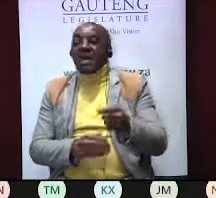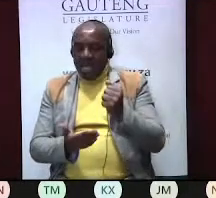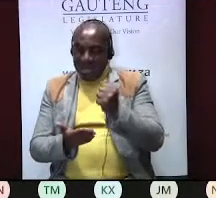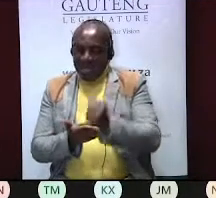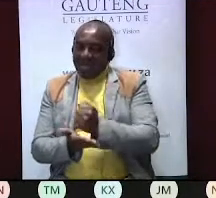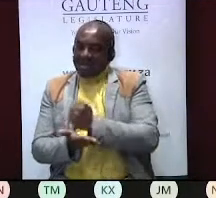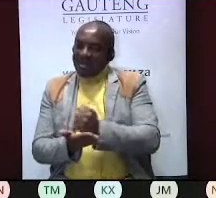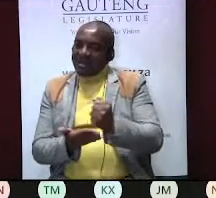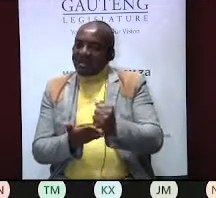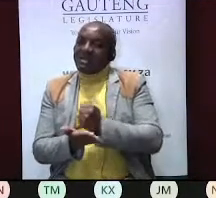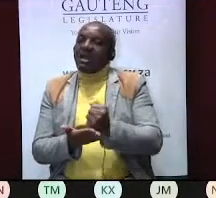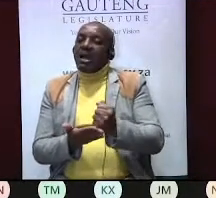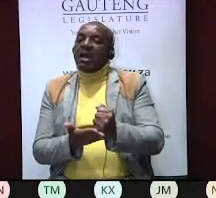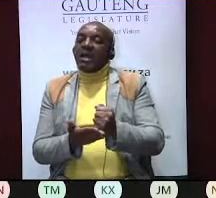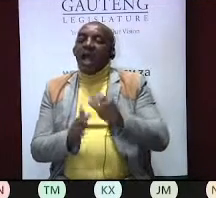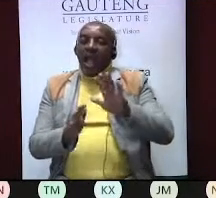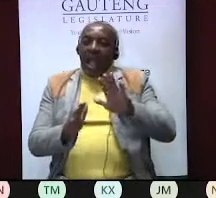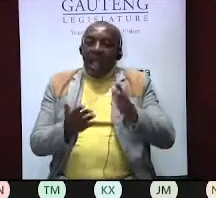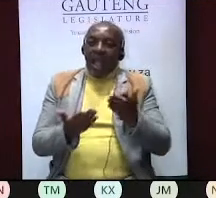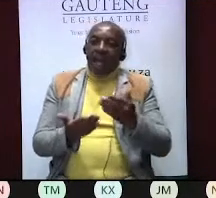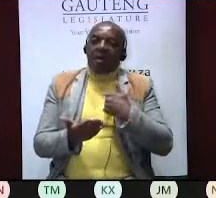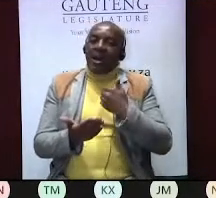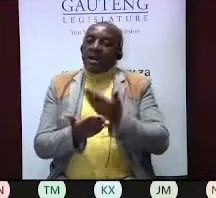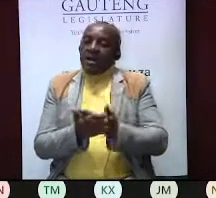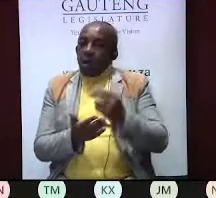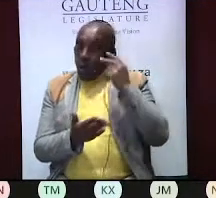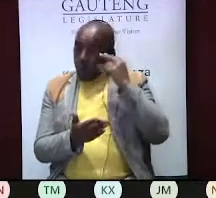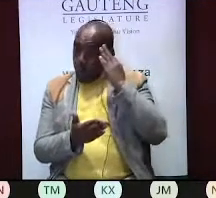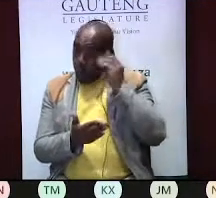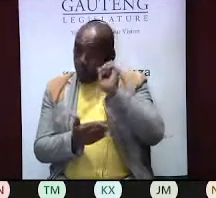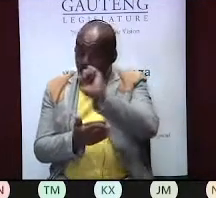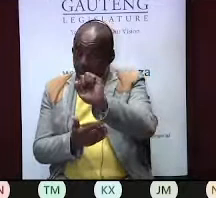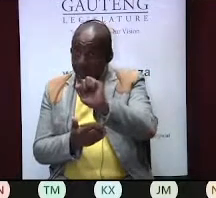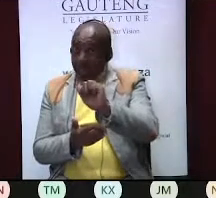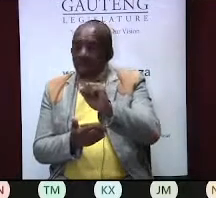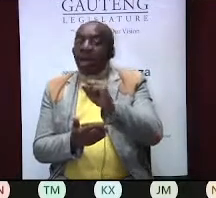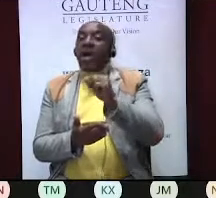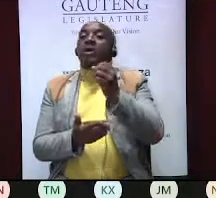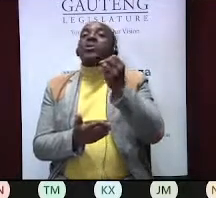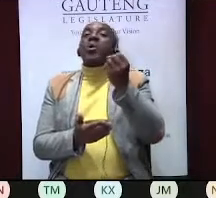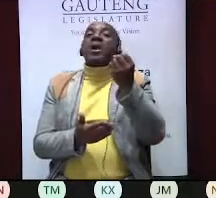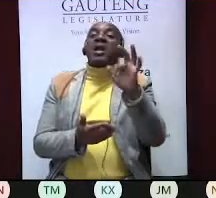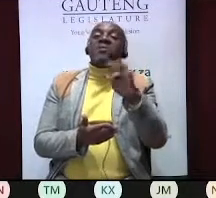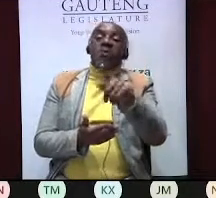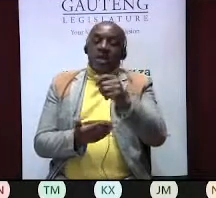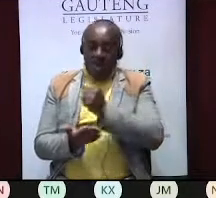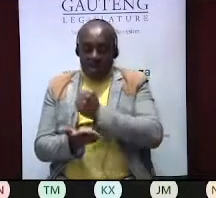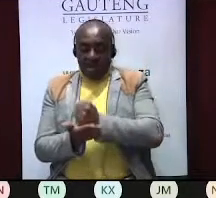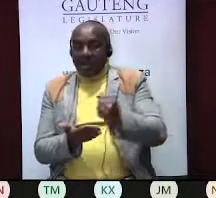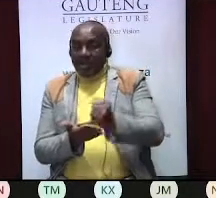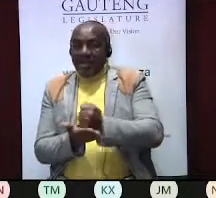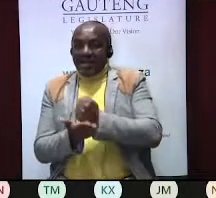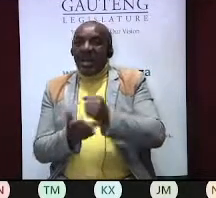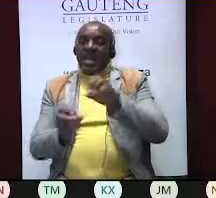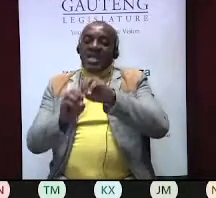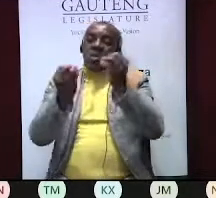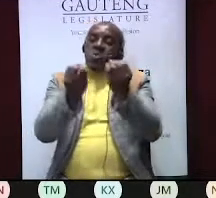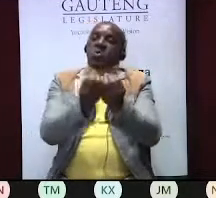recognized as such. And how can we recognize you is when you are registered as a non-profit organization, then